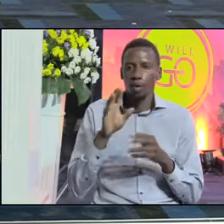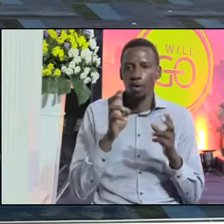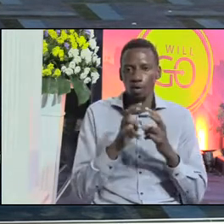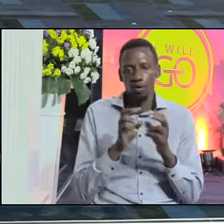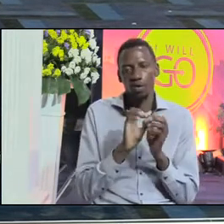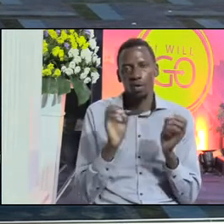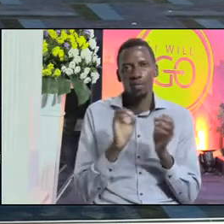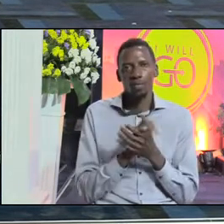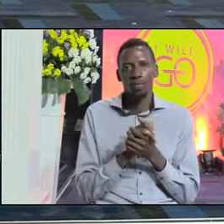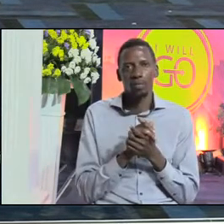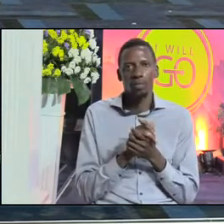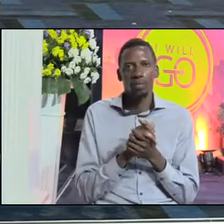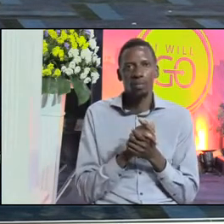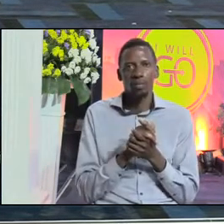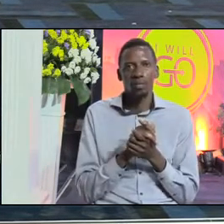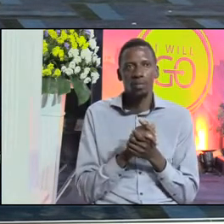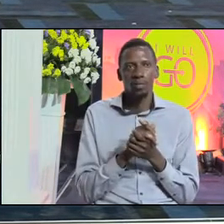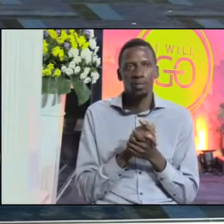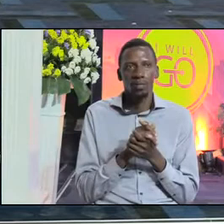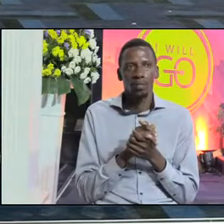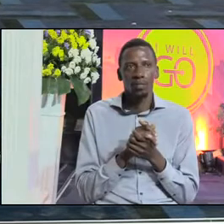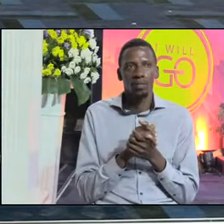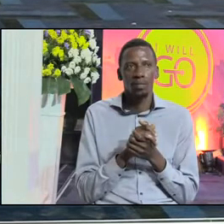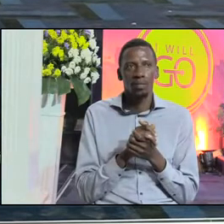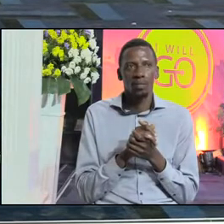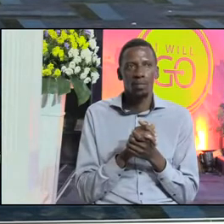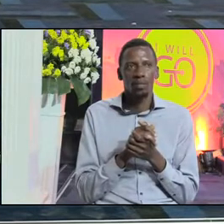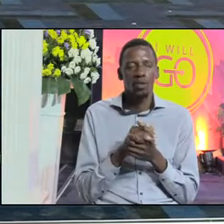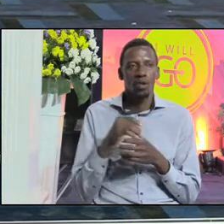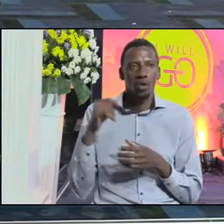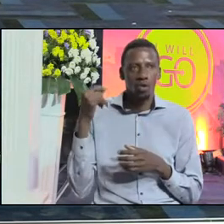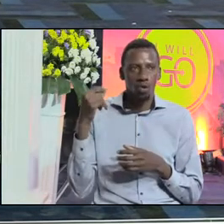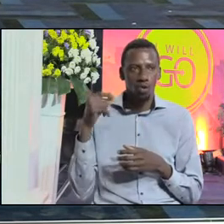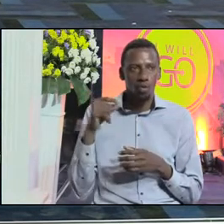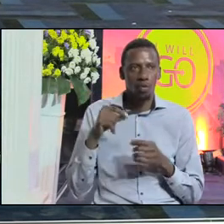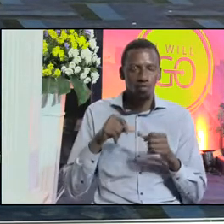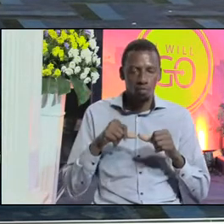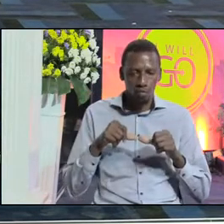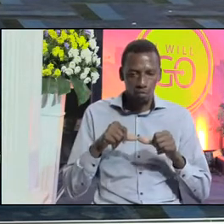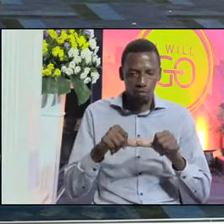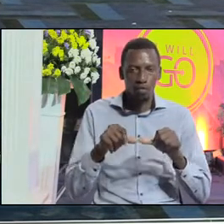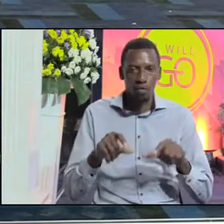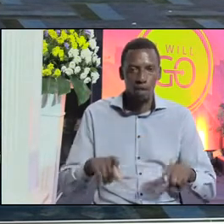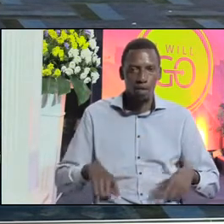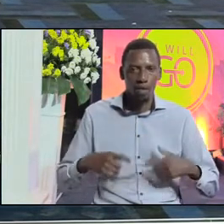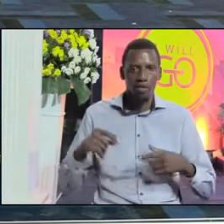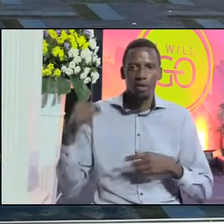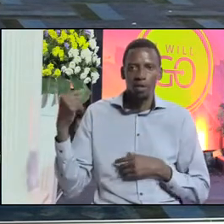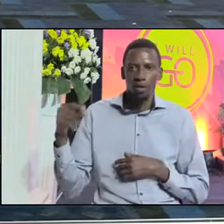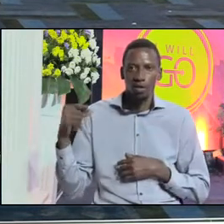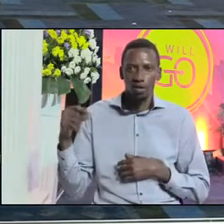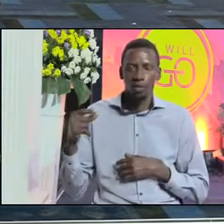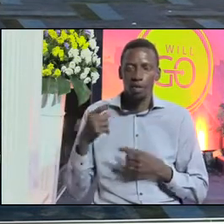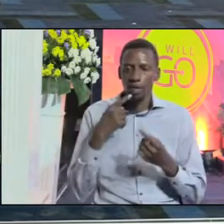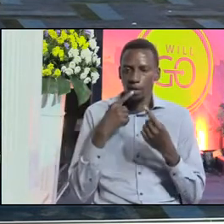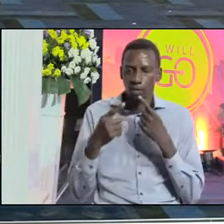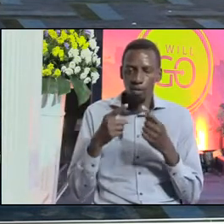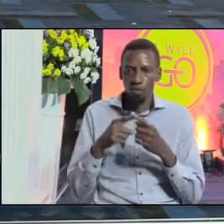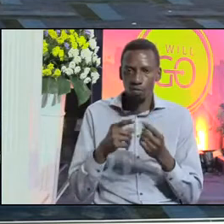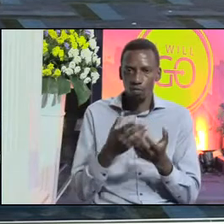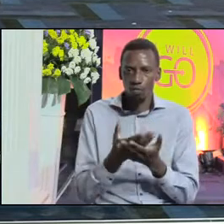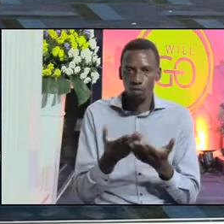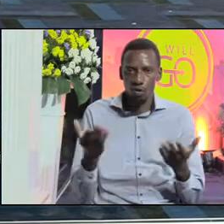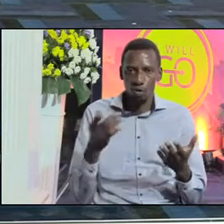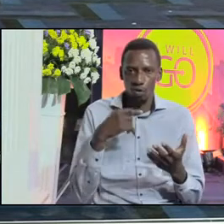acquainted with where and under what conditions we live and continually exist. The gospel speaks to